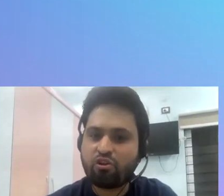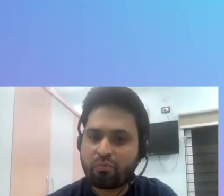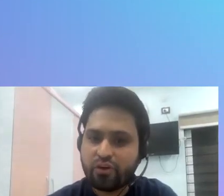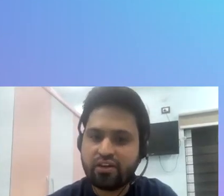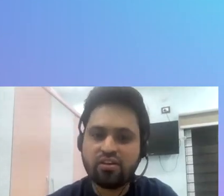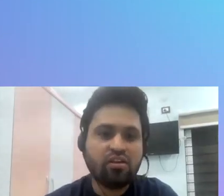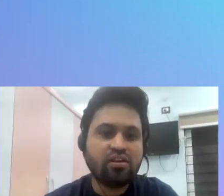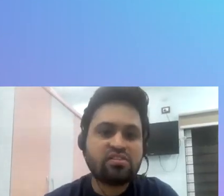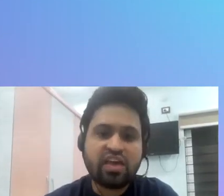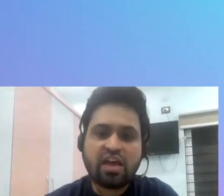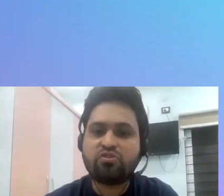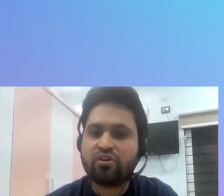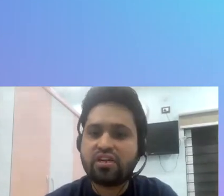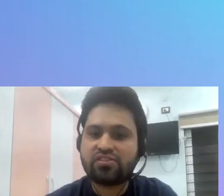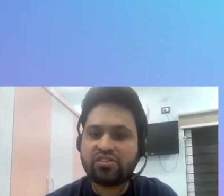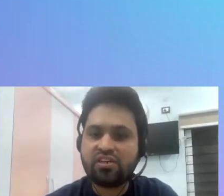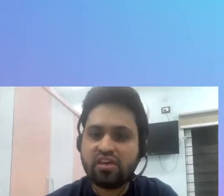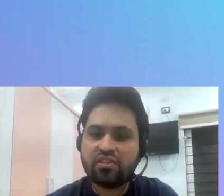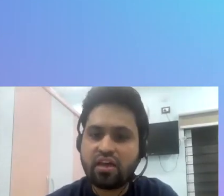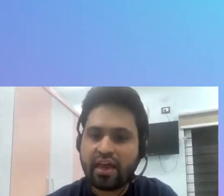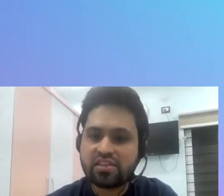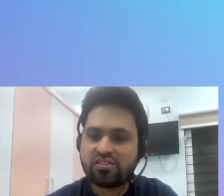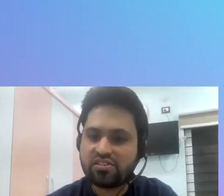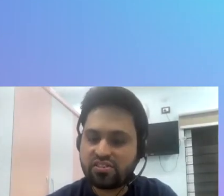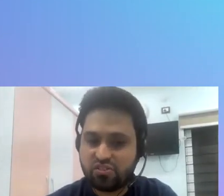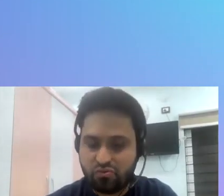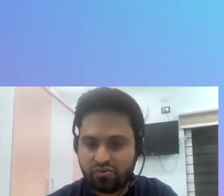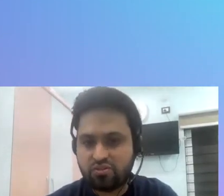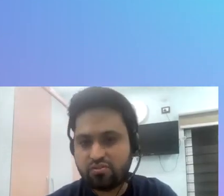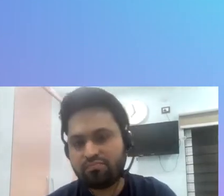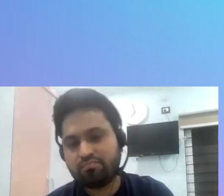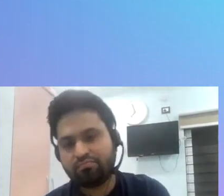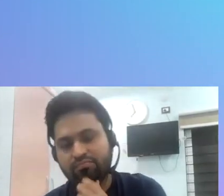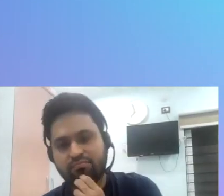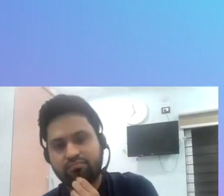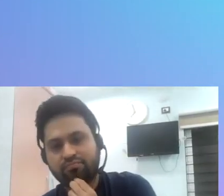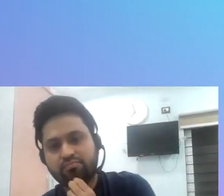to incorporate snapshot testing in the Axe testing suite?